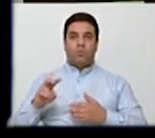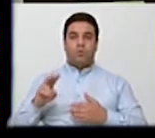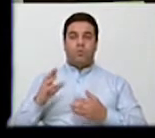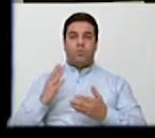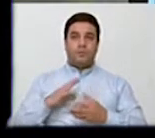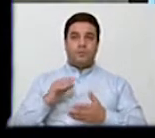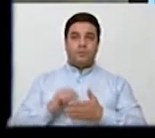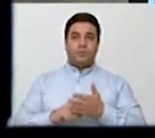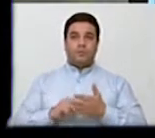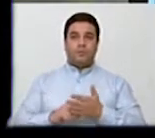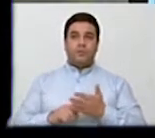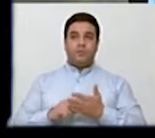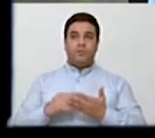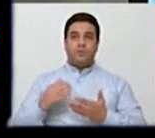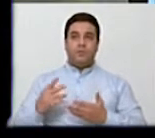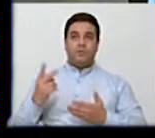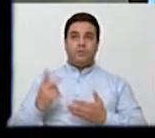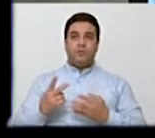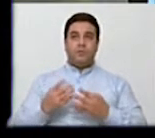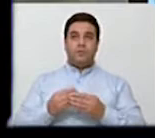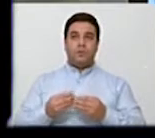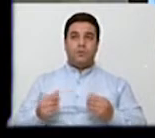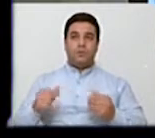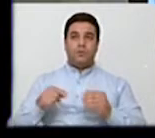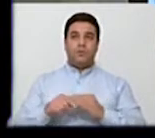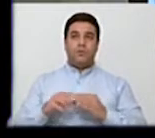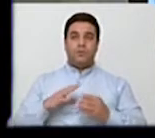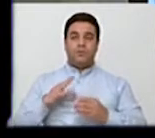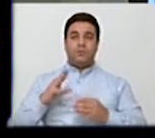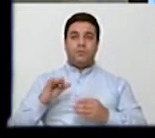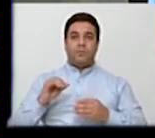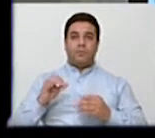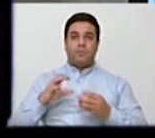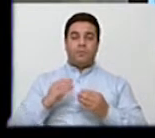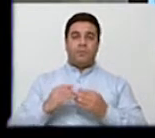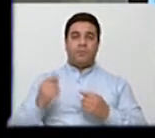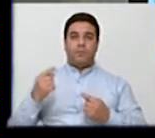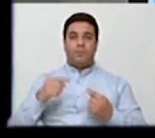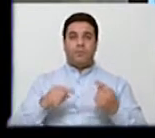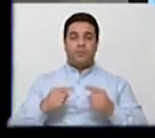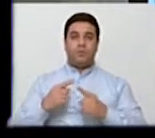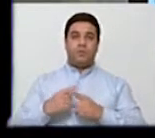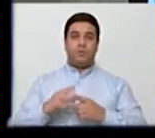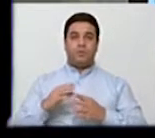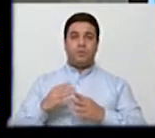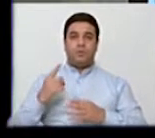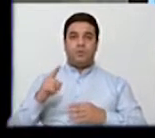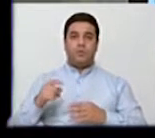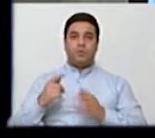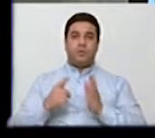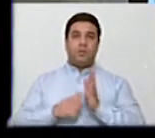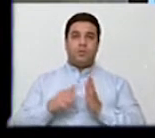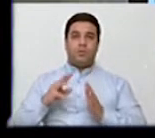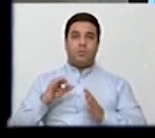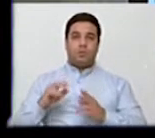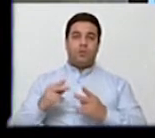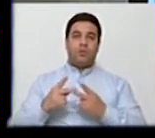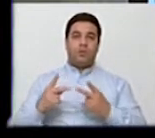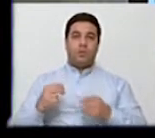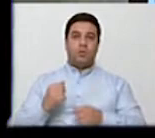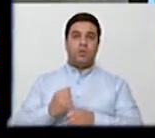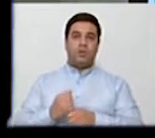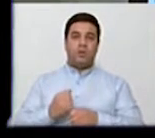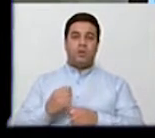mavjud ekan. Demak, ikkala eritmada erigan modda miqdorlarini bir-biriga qo'shadigan bo'lsak, 1.7